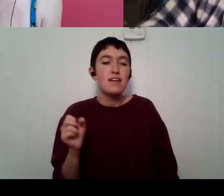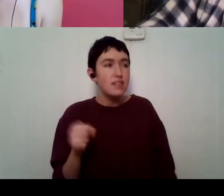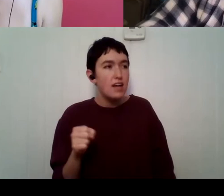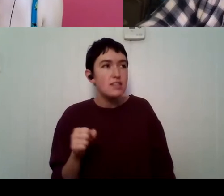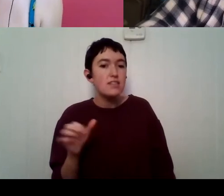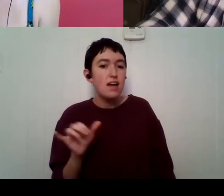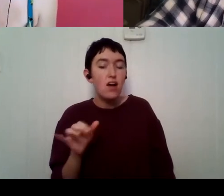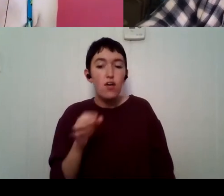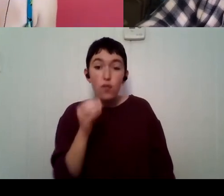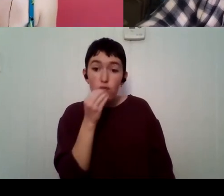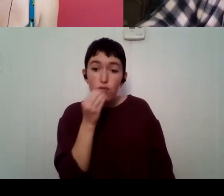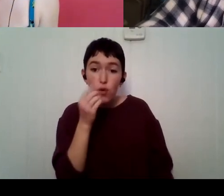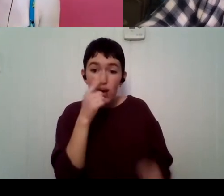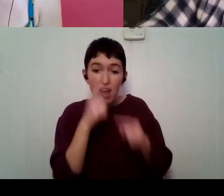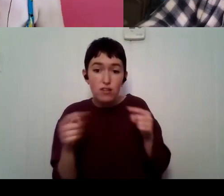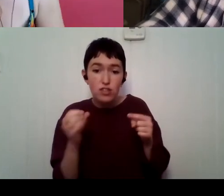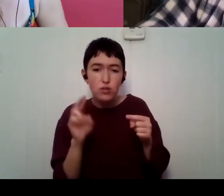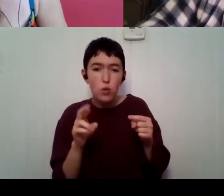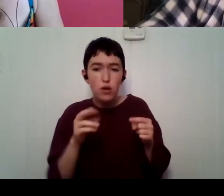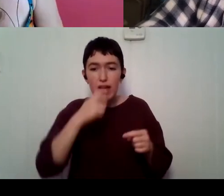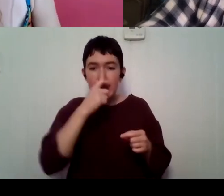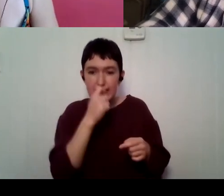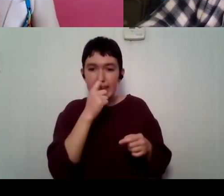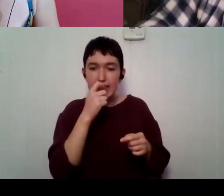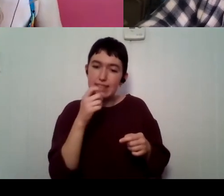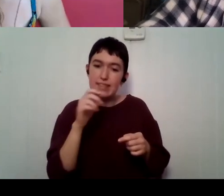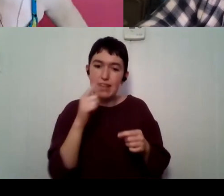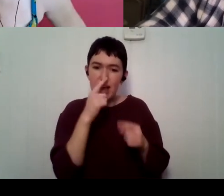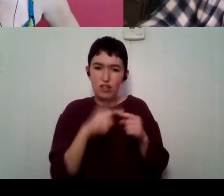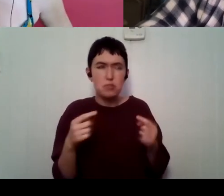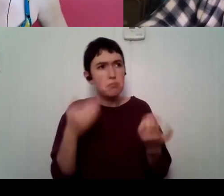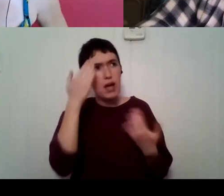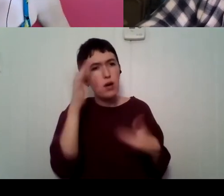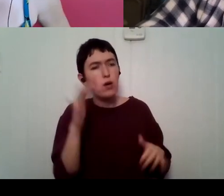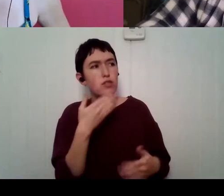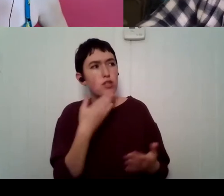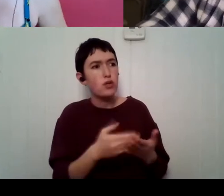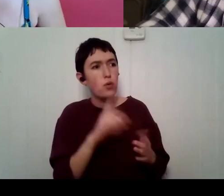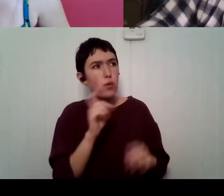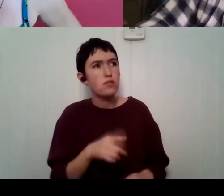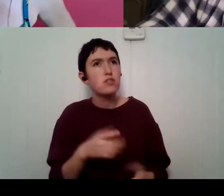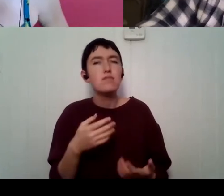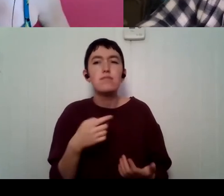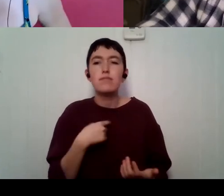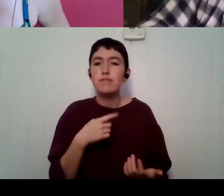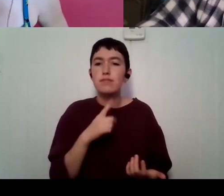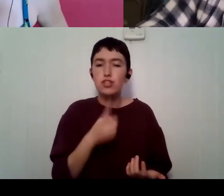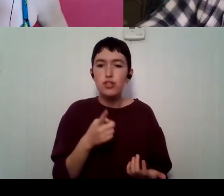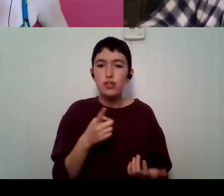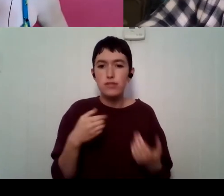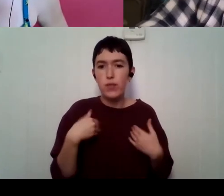food allergies or more kind of like sneezy allergies, I guess? I don't know, actually. That's a good, I'm sure that there are examples